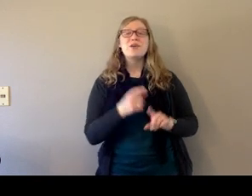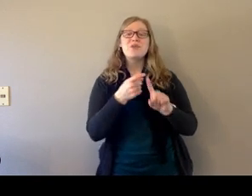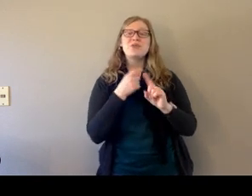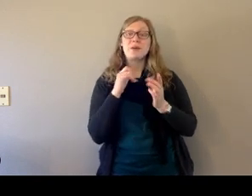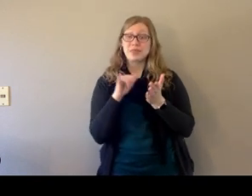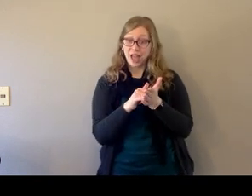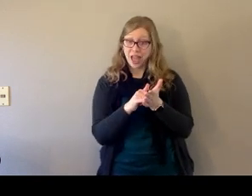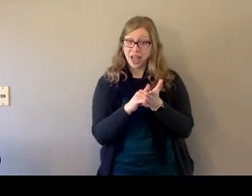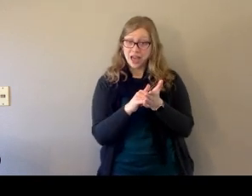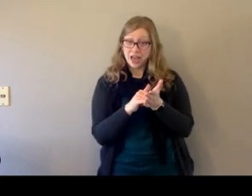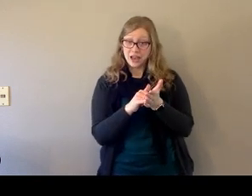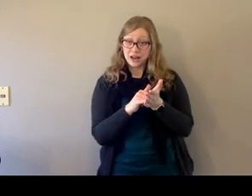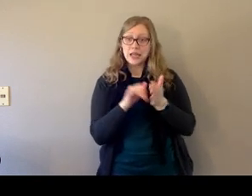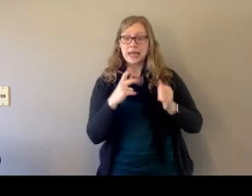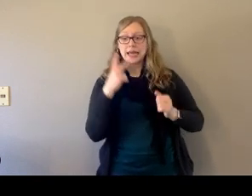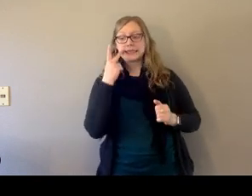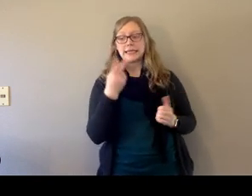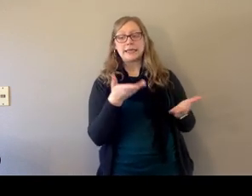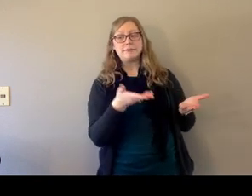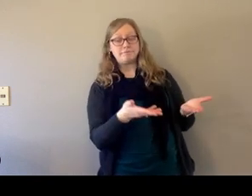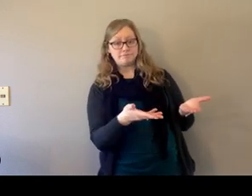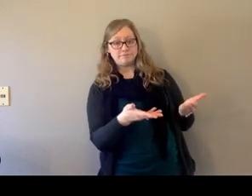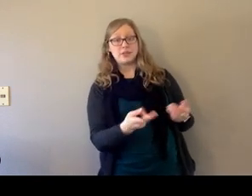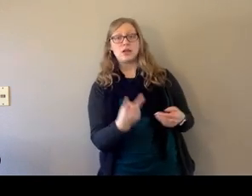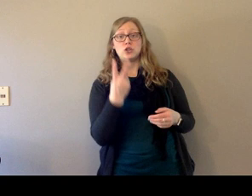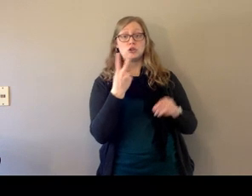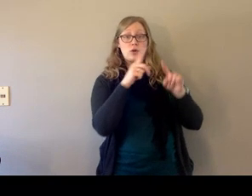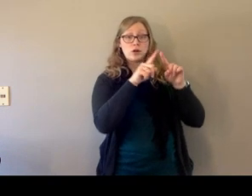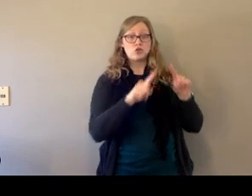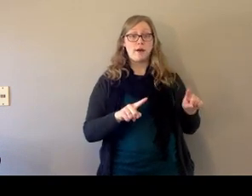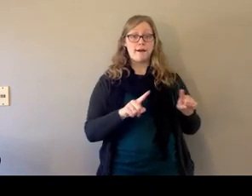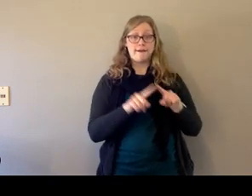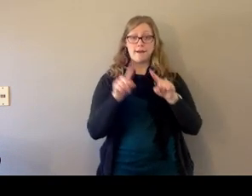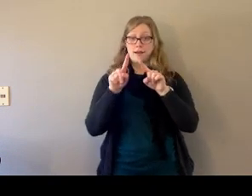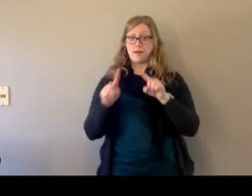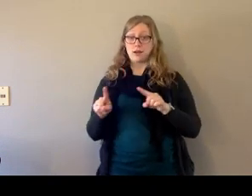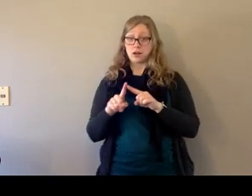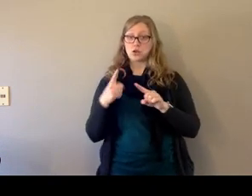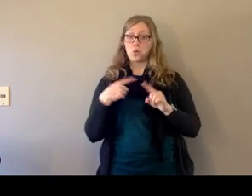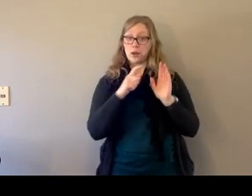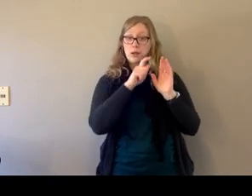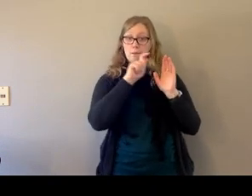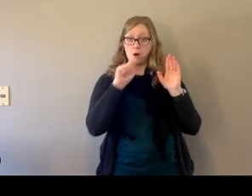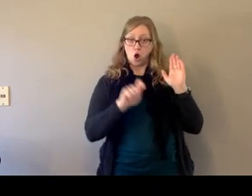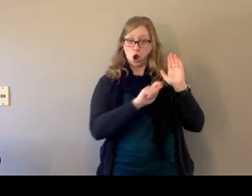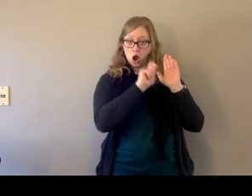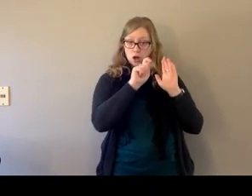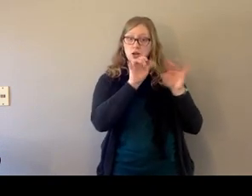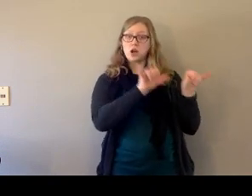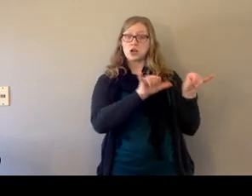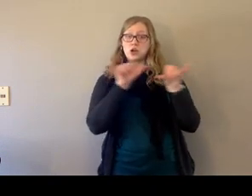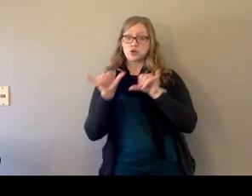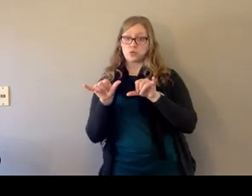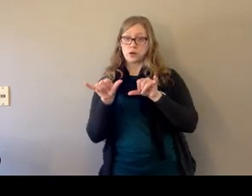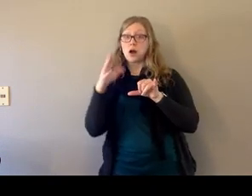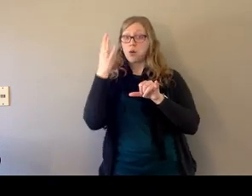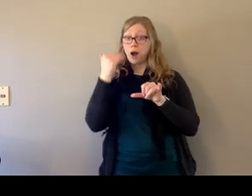we can see that these two triangles that we marked are congruent because we have an angle.